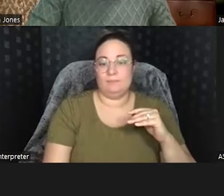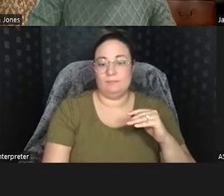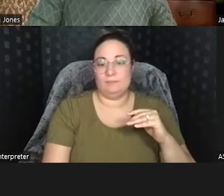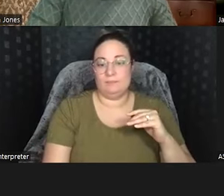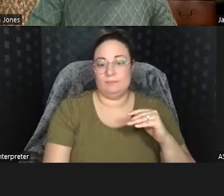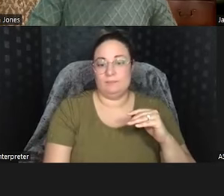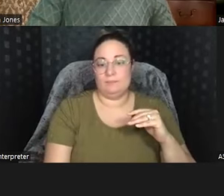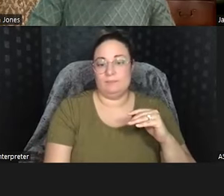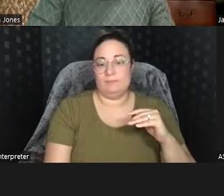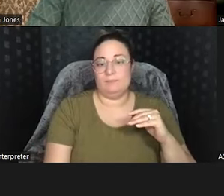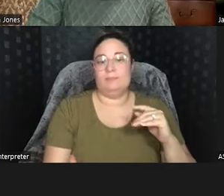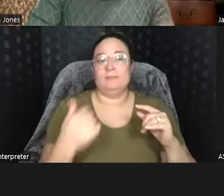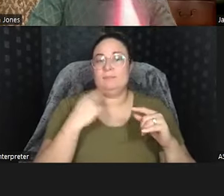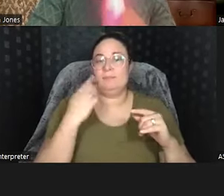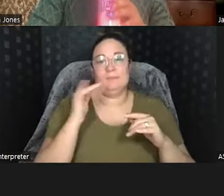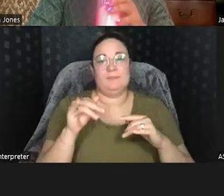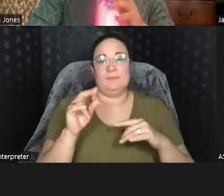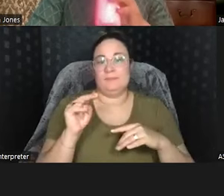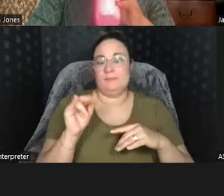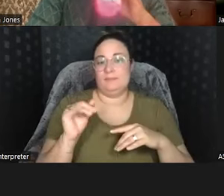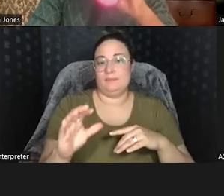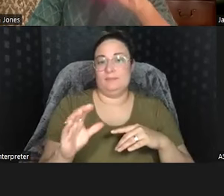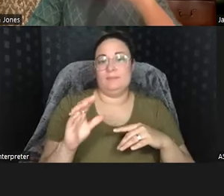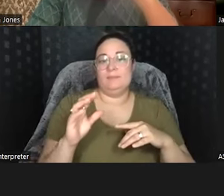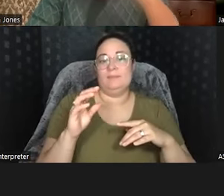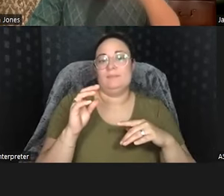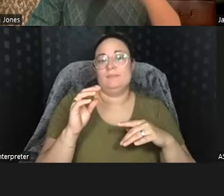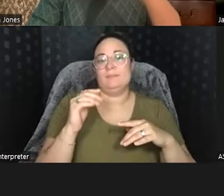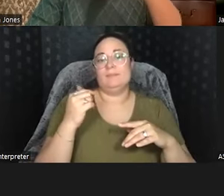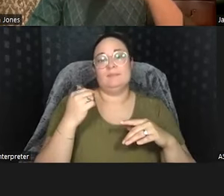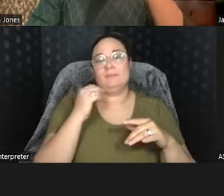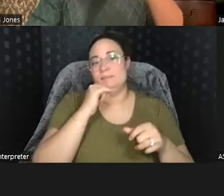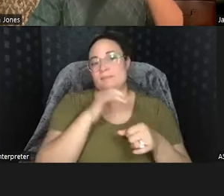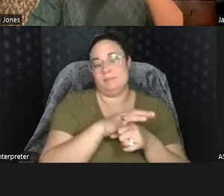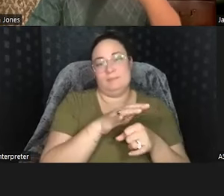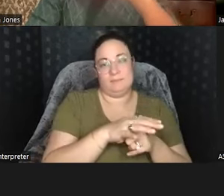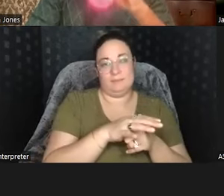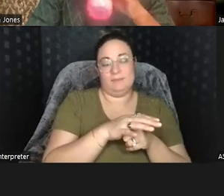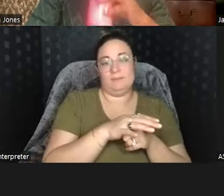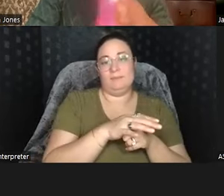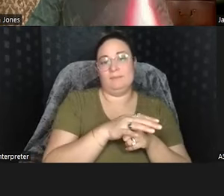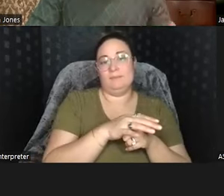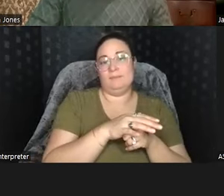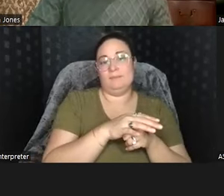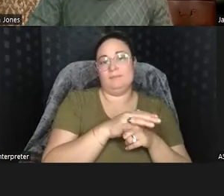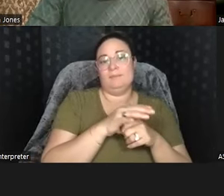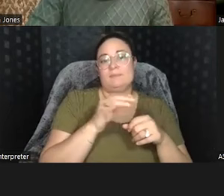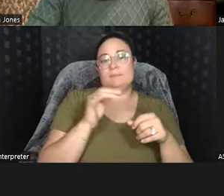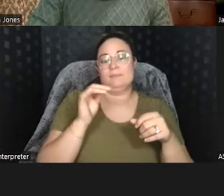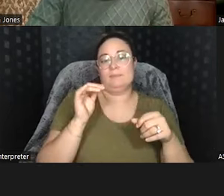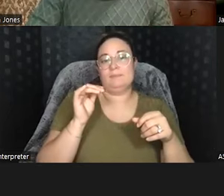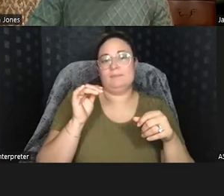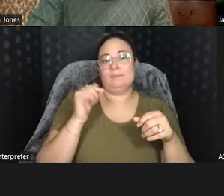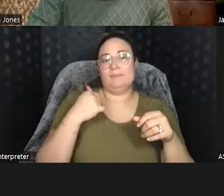this is New York City. That simply is not going to be enough. But one of the things that I can say that we also have